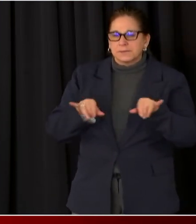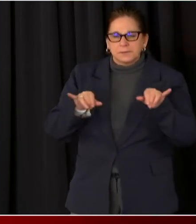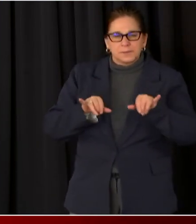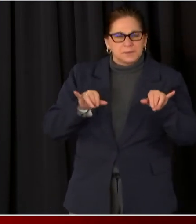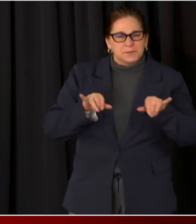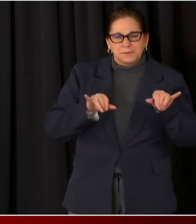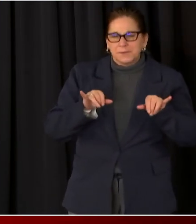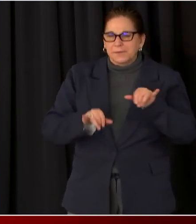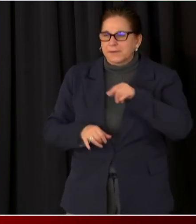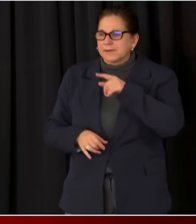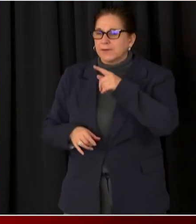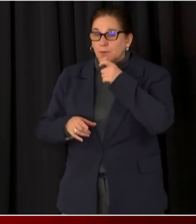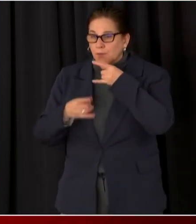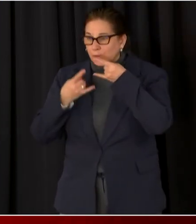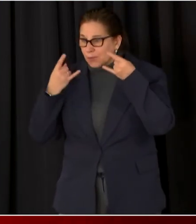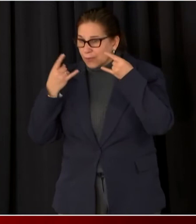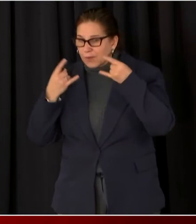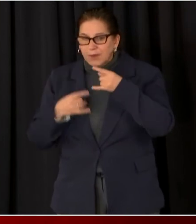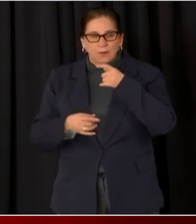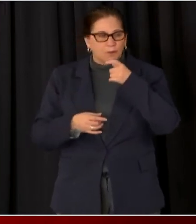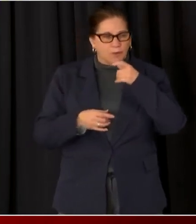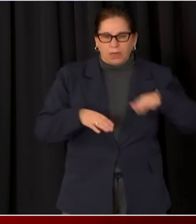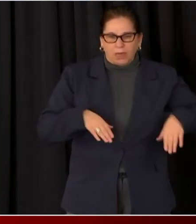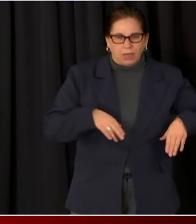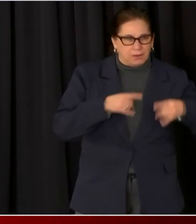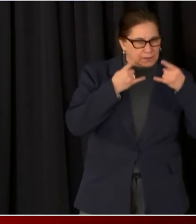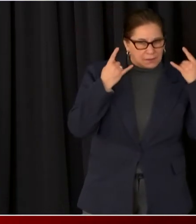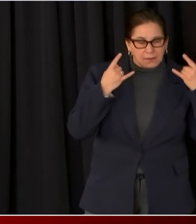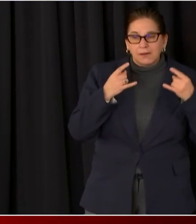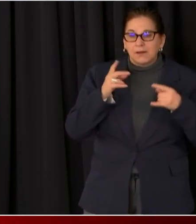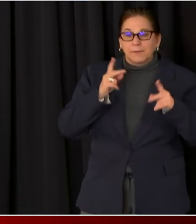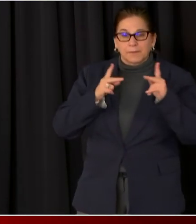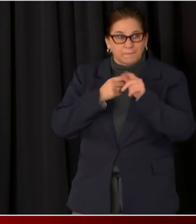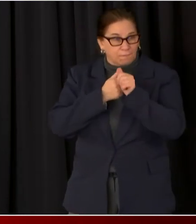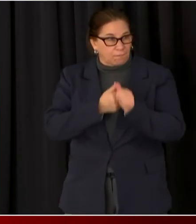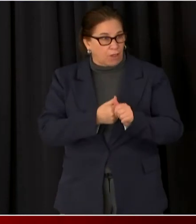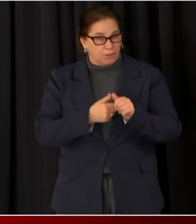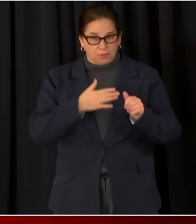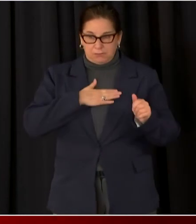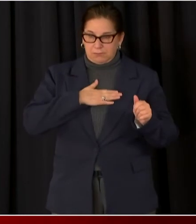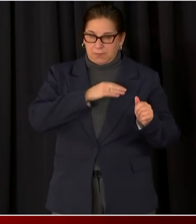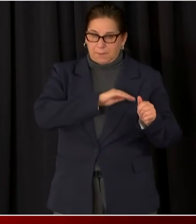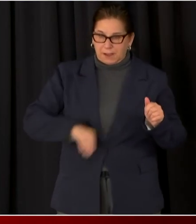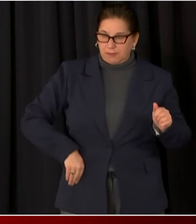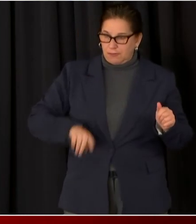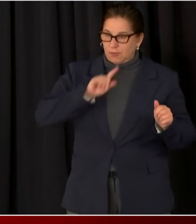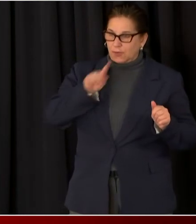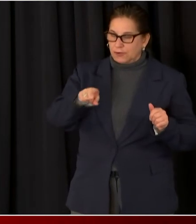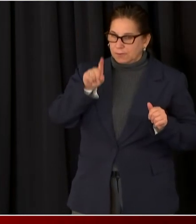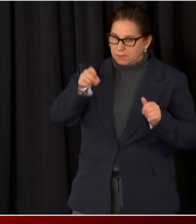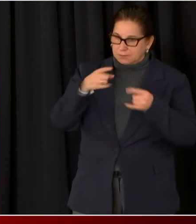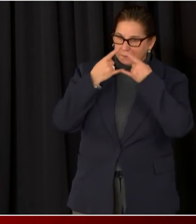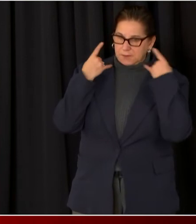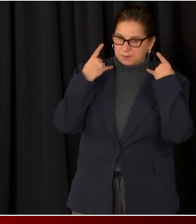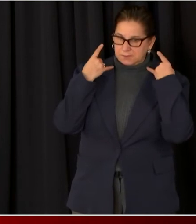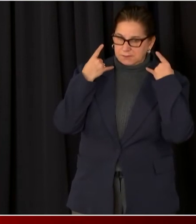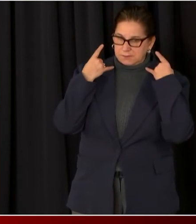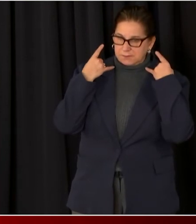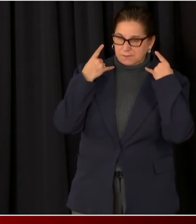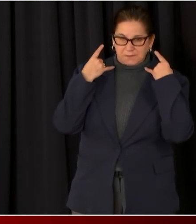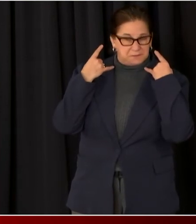public as it relates to compliance with the mayor's order that mandates the wearing of masks in the District of